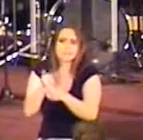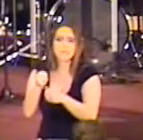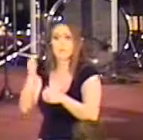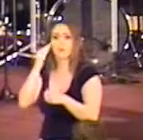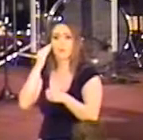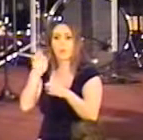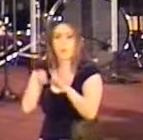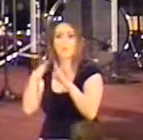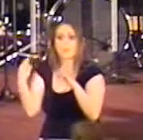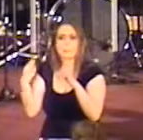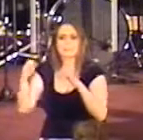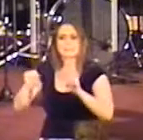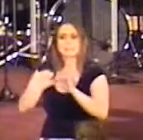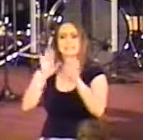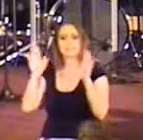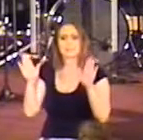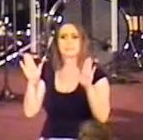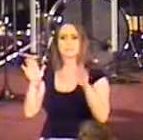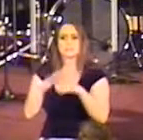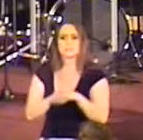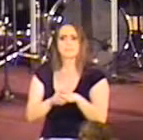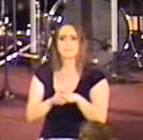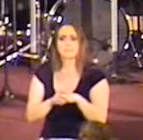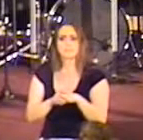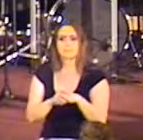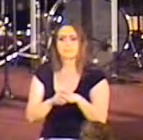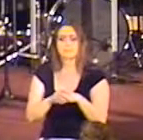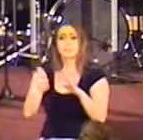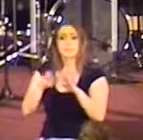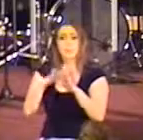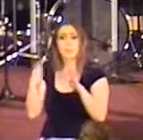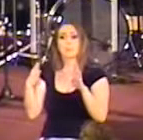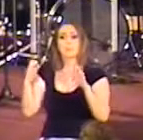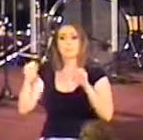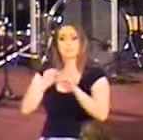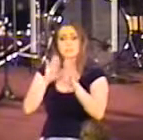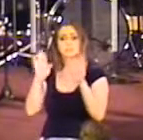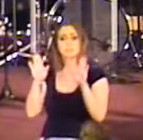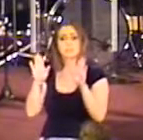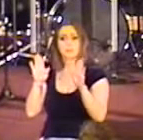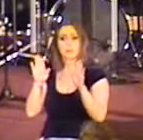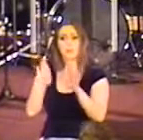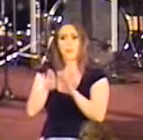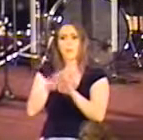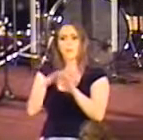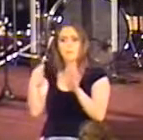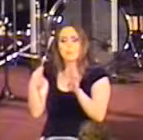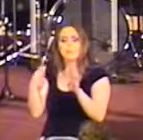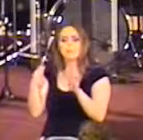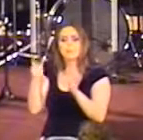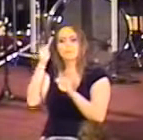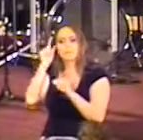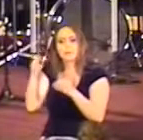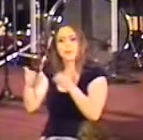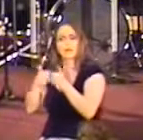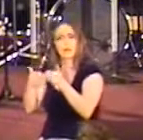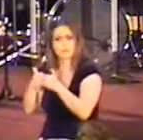God's message today. That openness and transparency unlocks the door for a closeness and a nearness that we need.